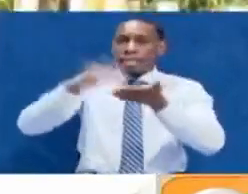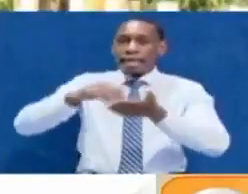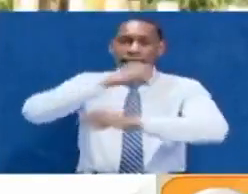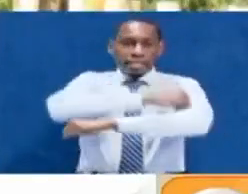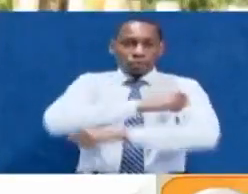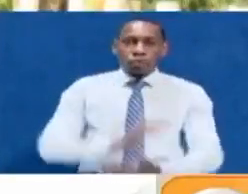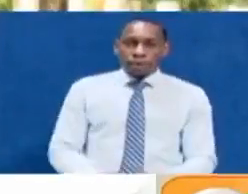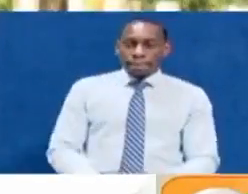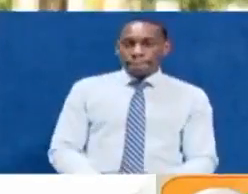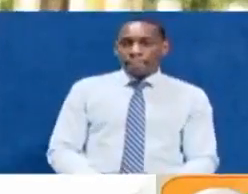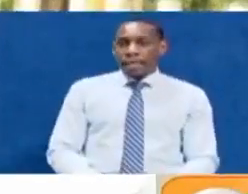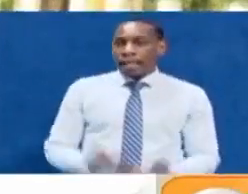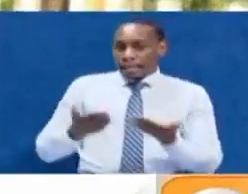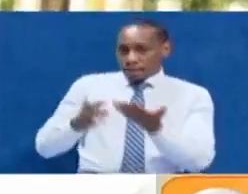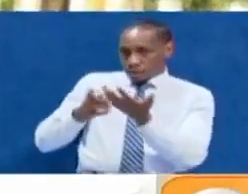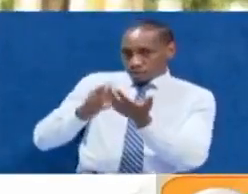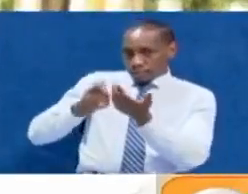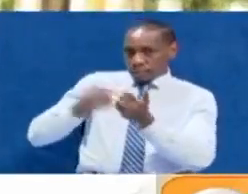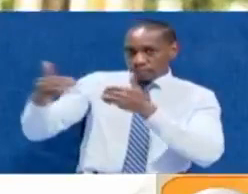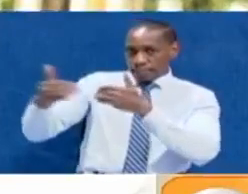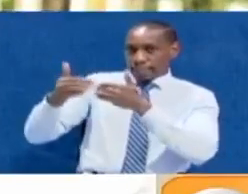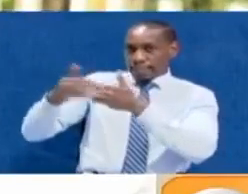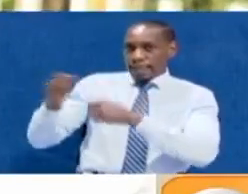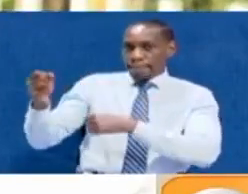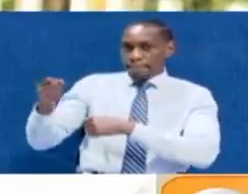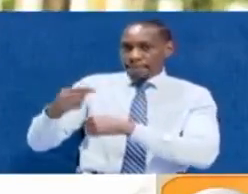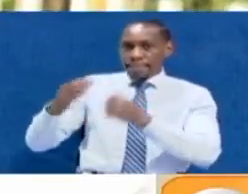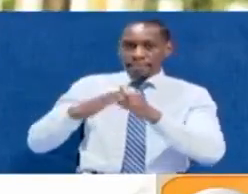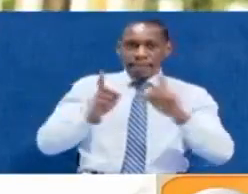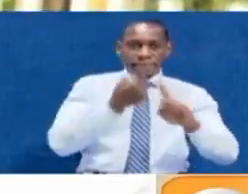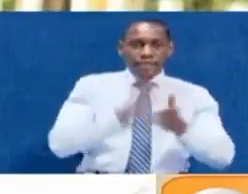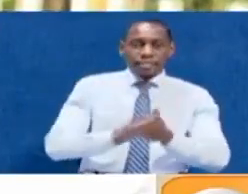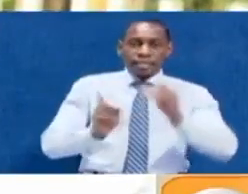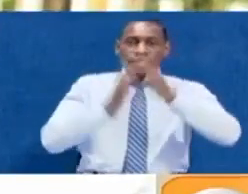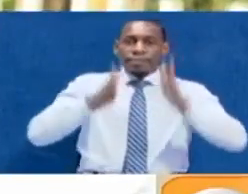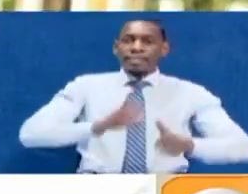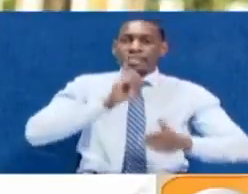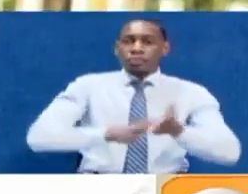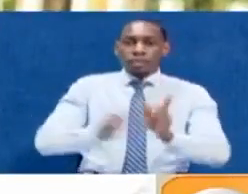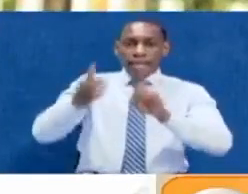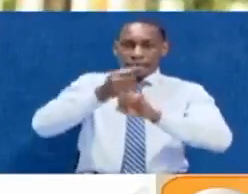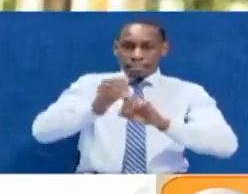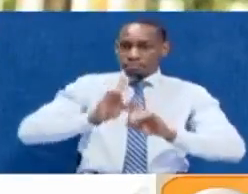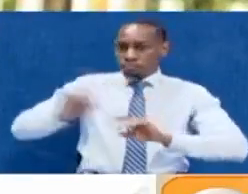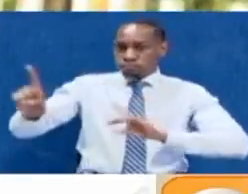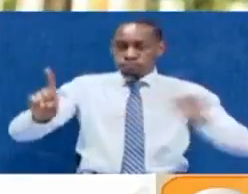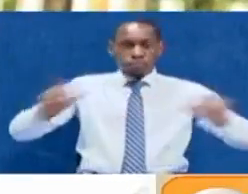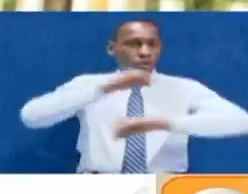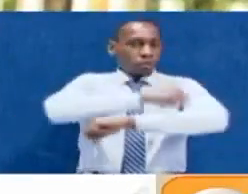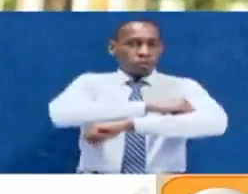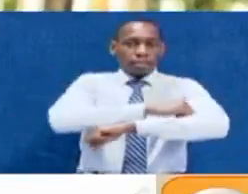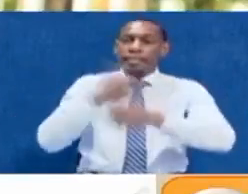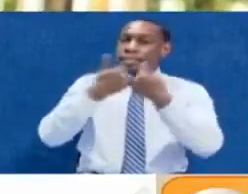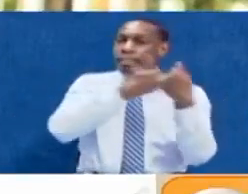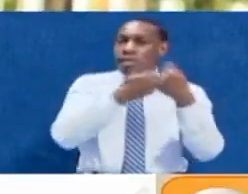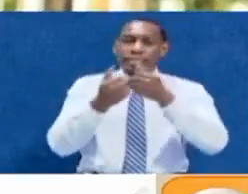And as the countdown towards September 1st continues, Magoa says achieving social distancing in schools remains a tall